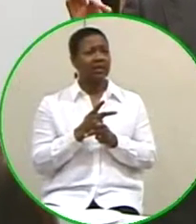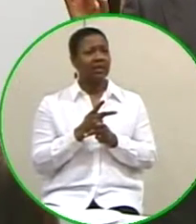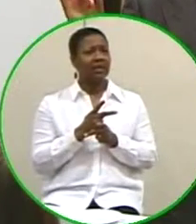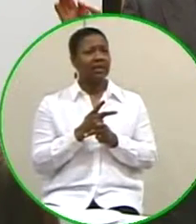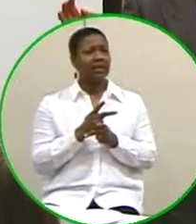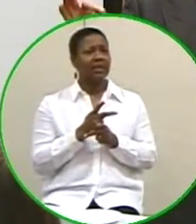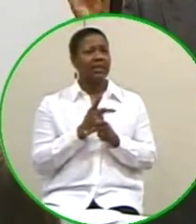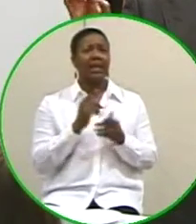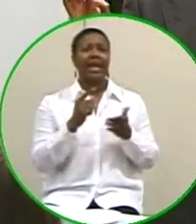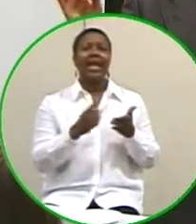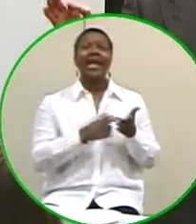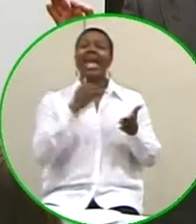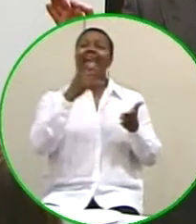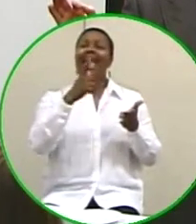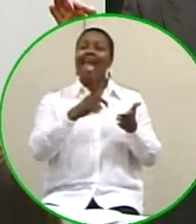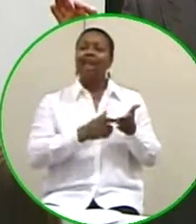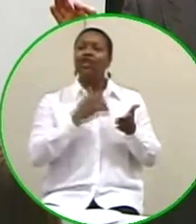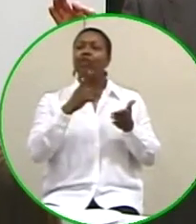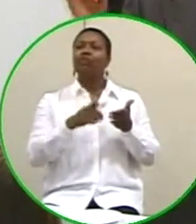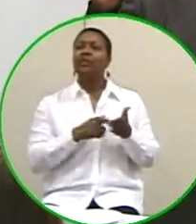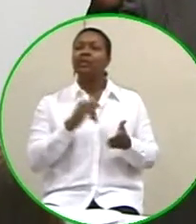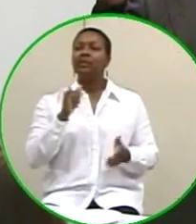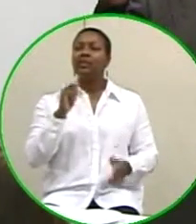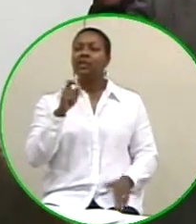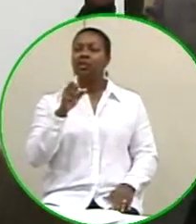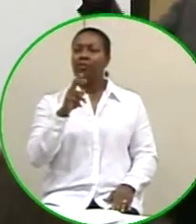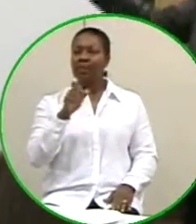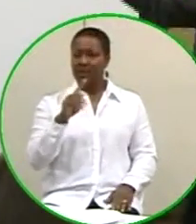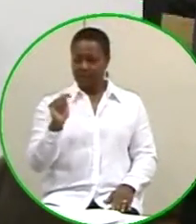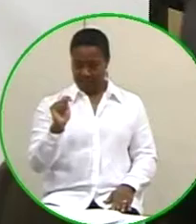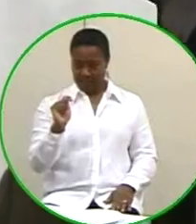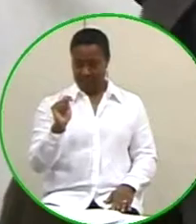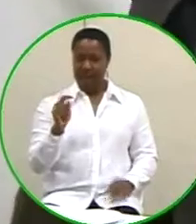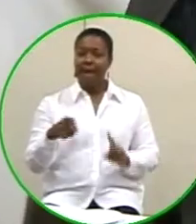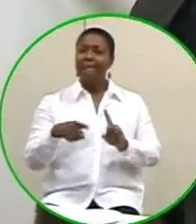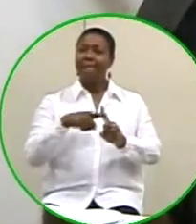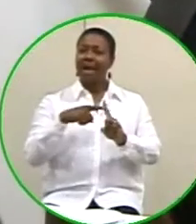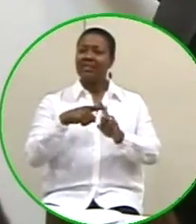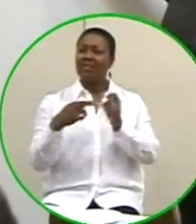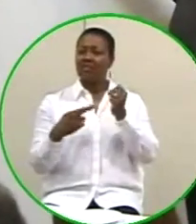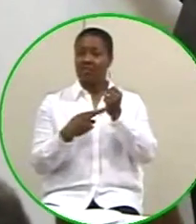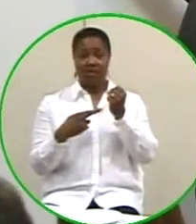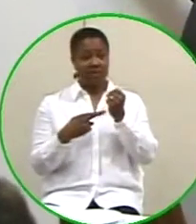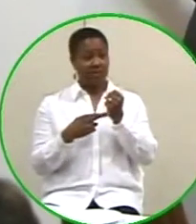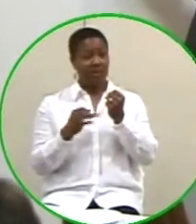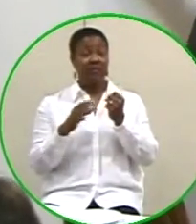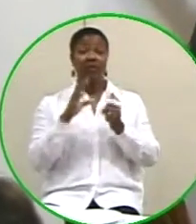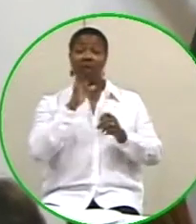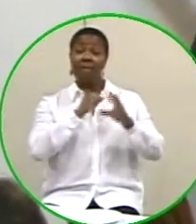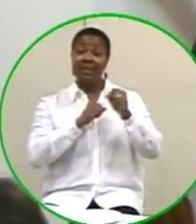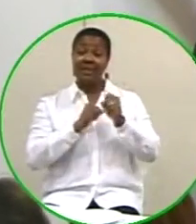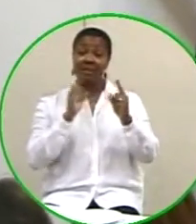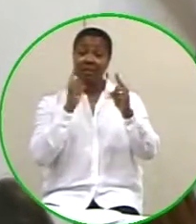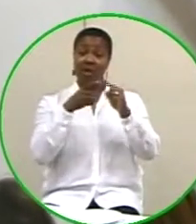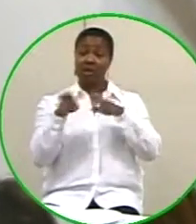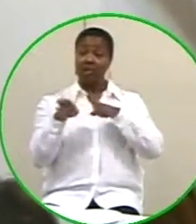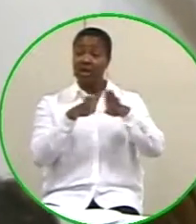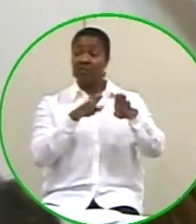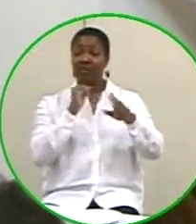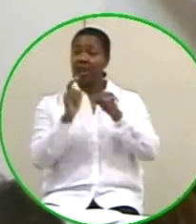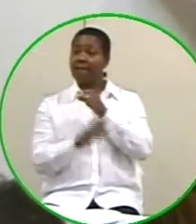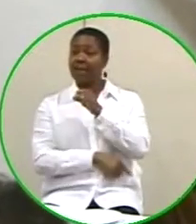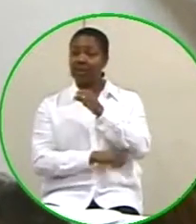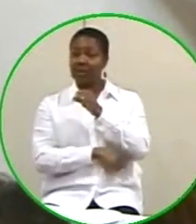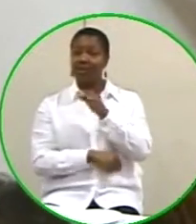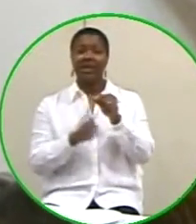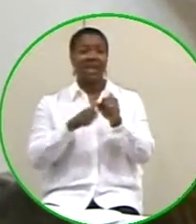Intermittent positive reinforcement. It's called the gambler's paradigm. If you are missing the targeted behavior and not punishing it